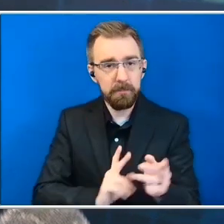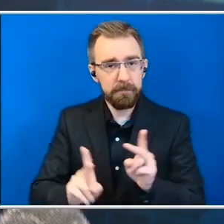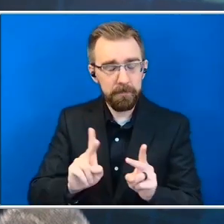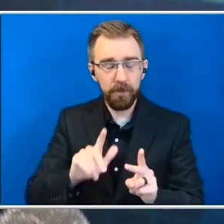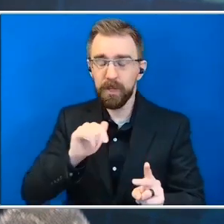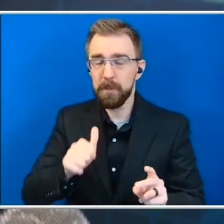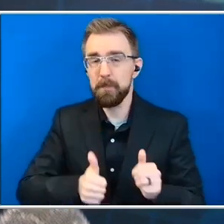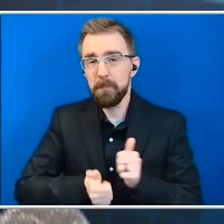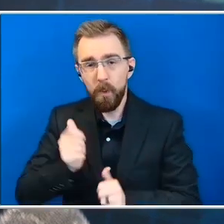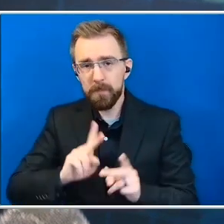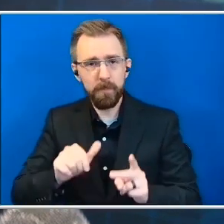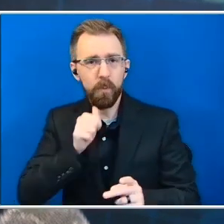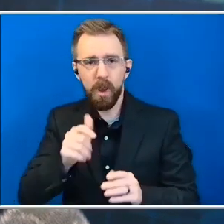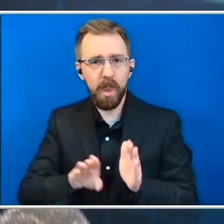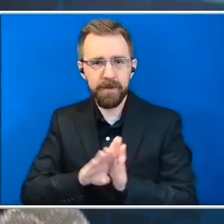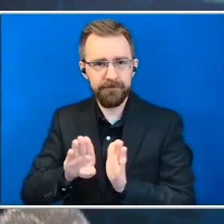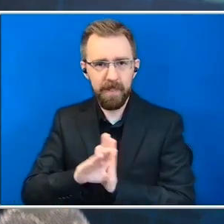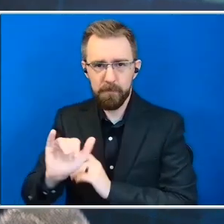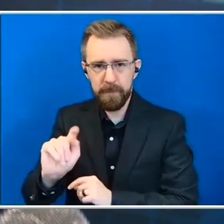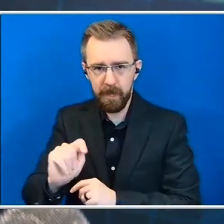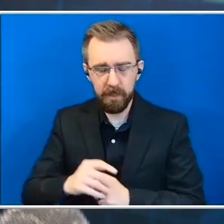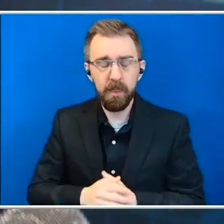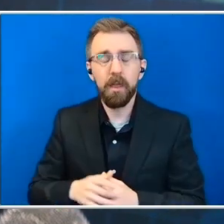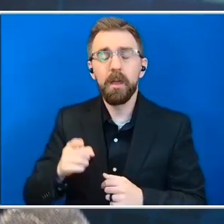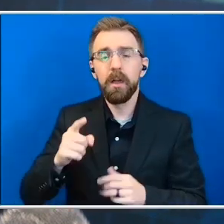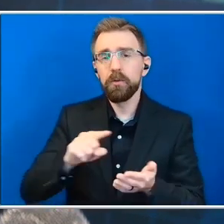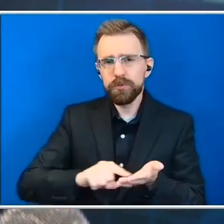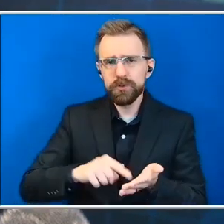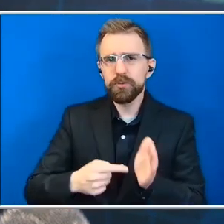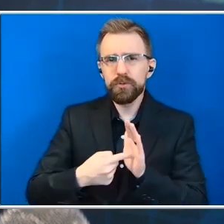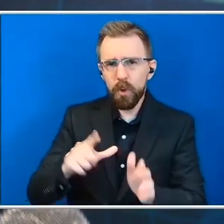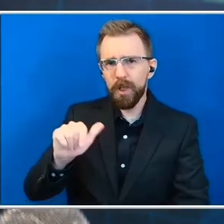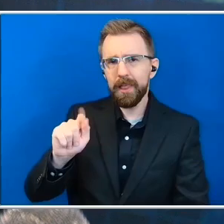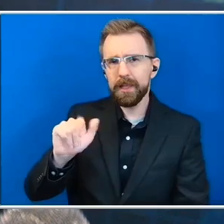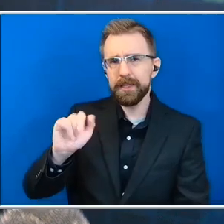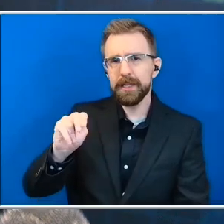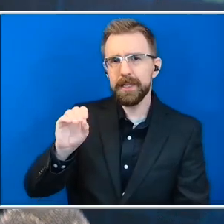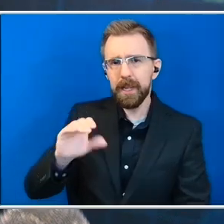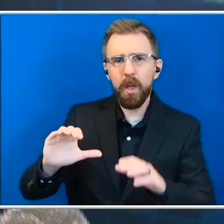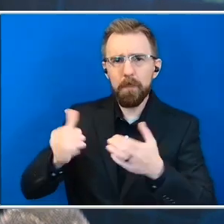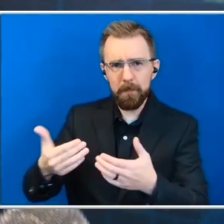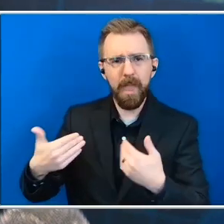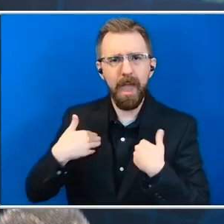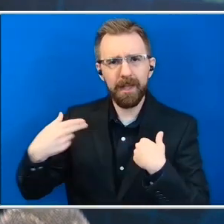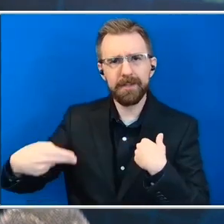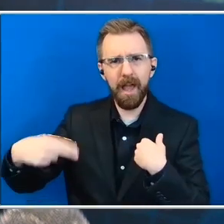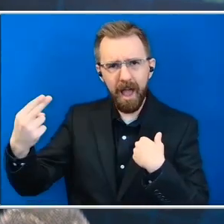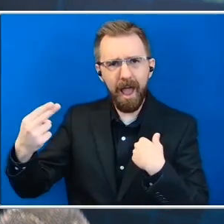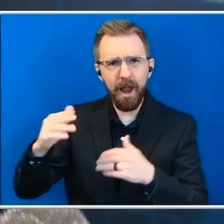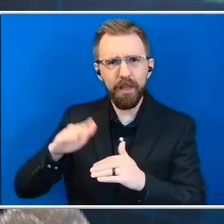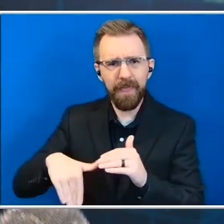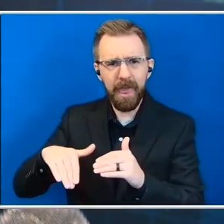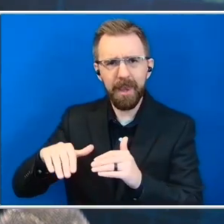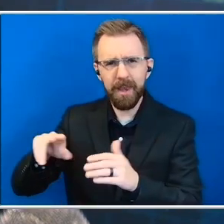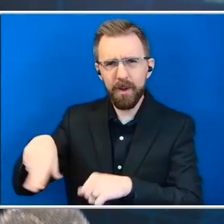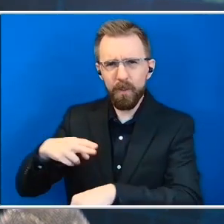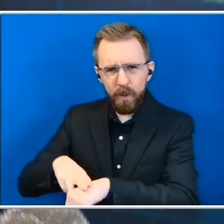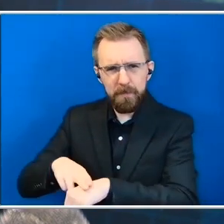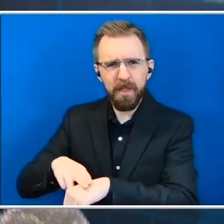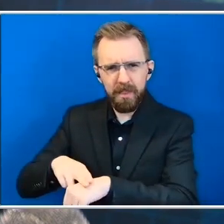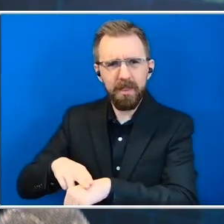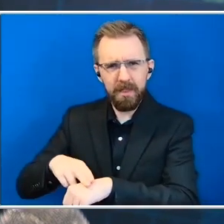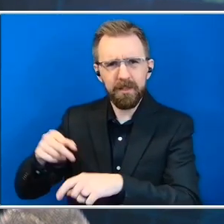it. But research shows us that the Latino population does have a higher than normal incidence of